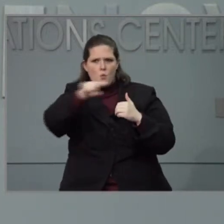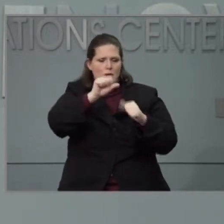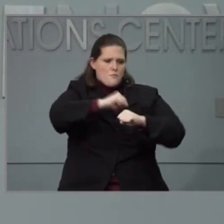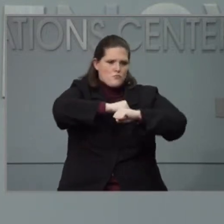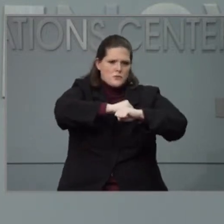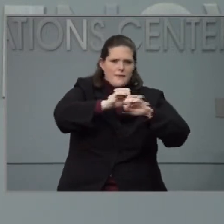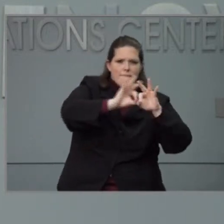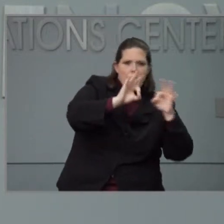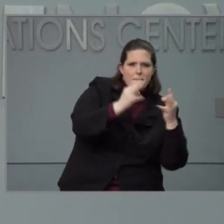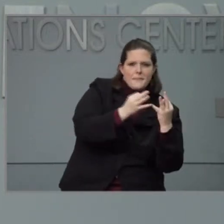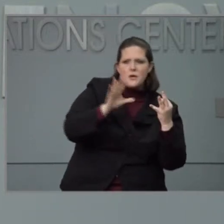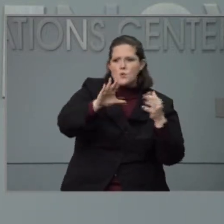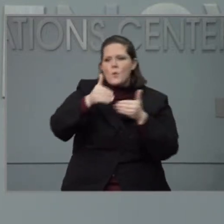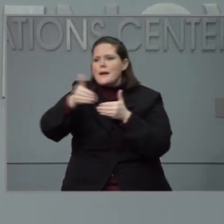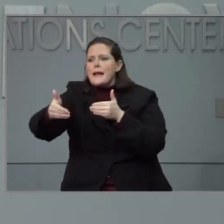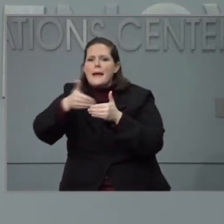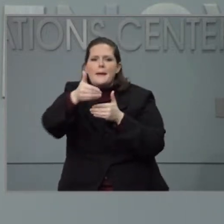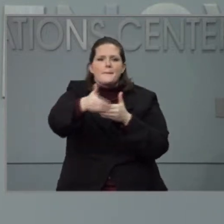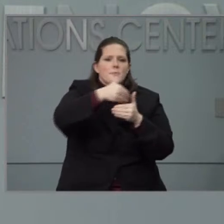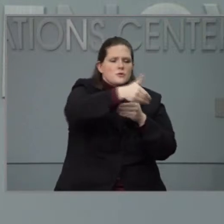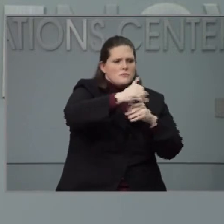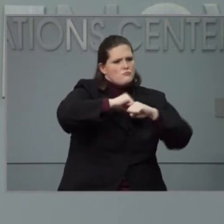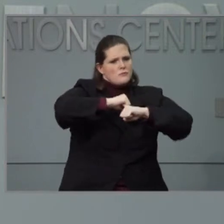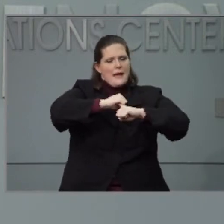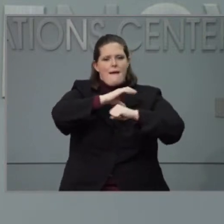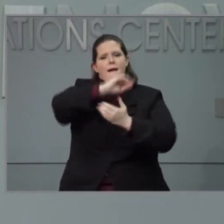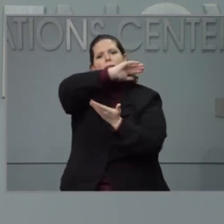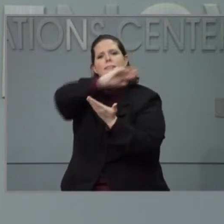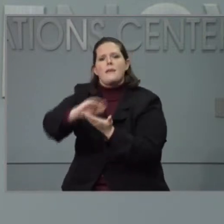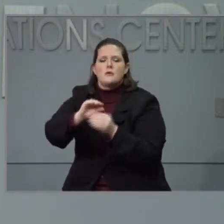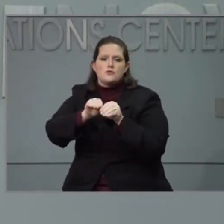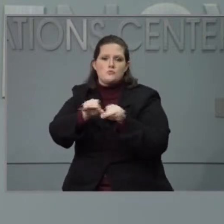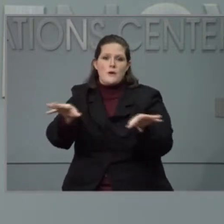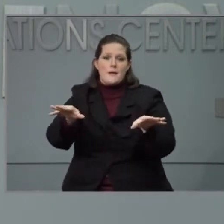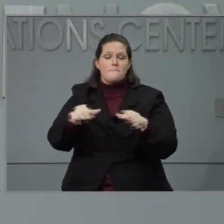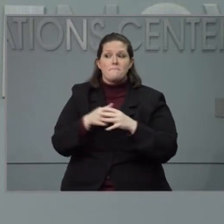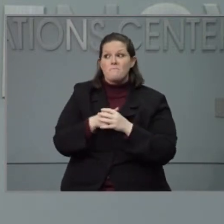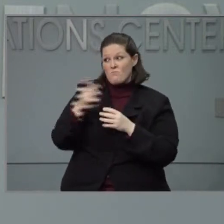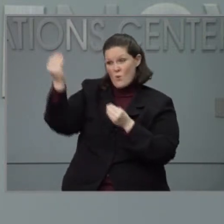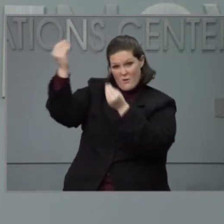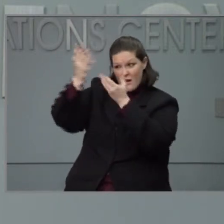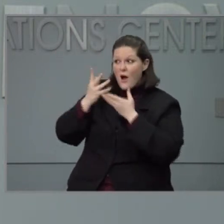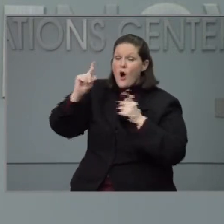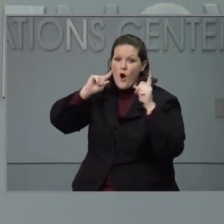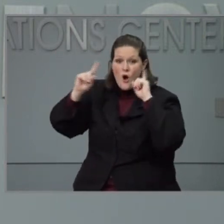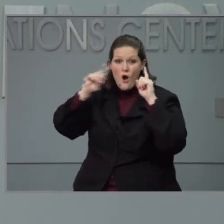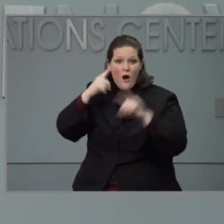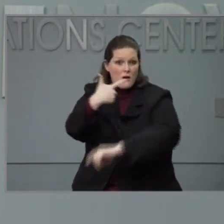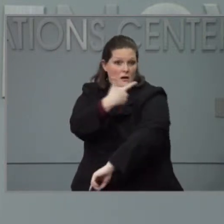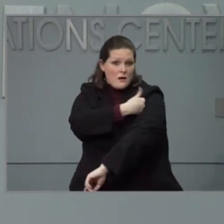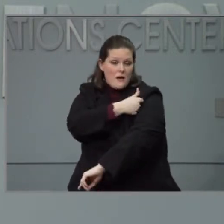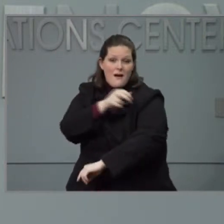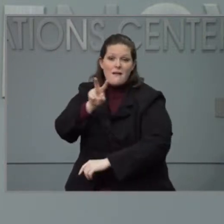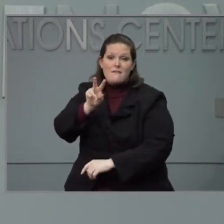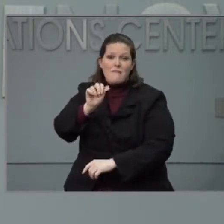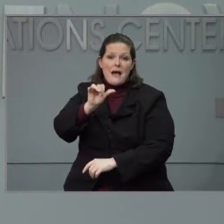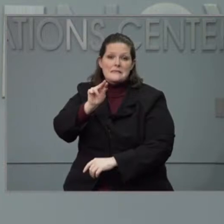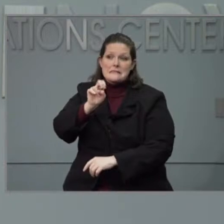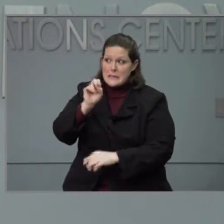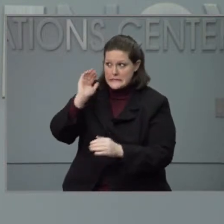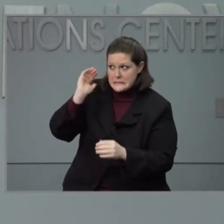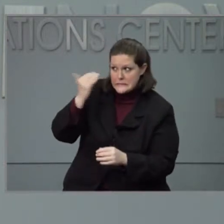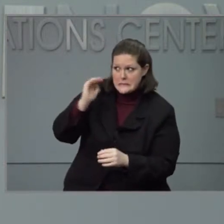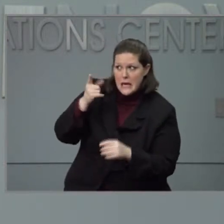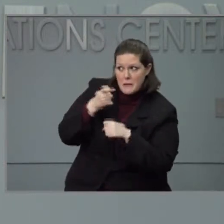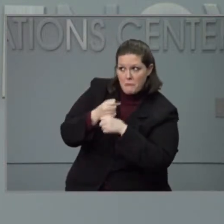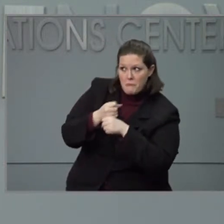spread of this virus. With promising news on the vaccine front, we need to do what we've done throughout this